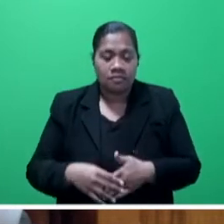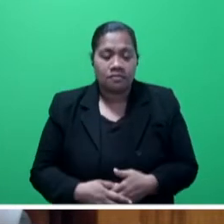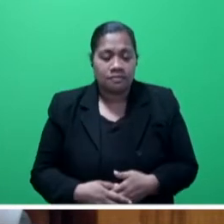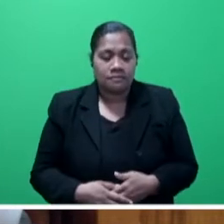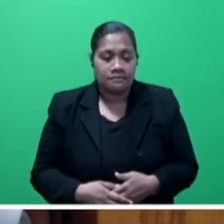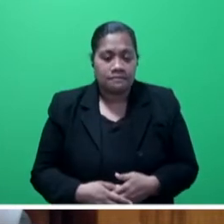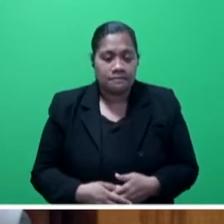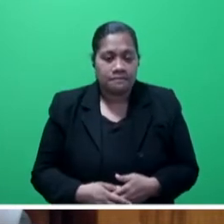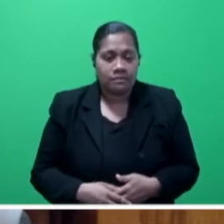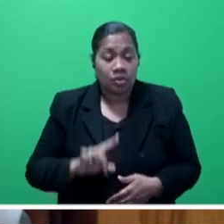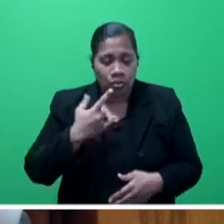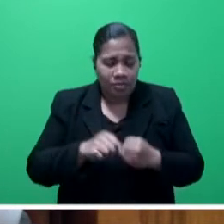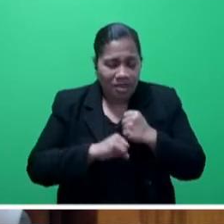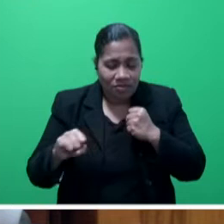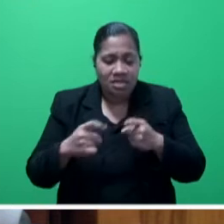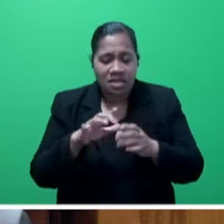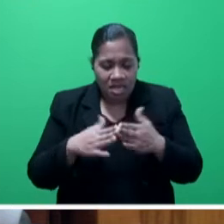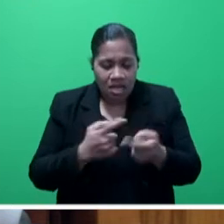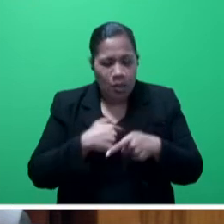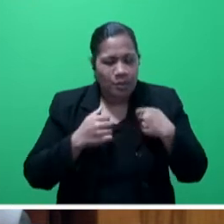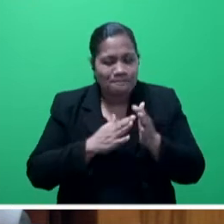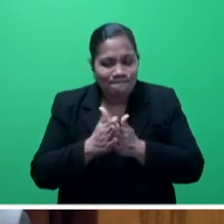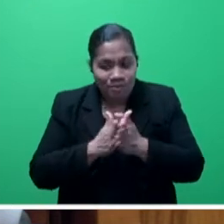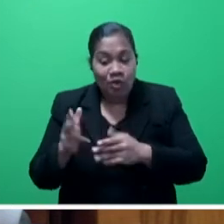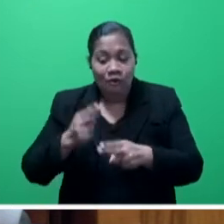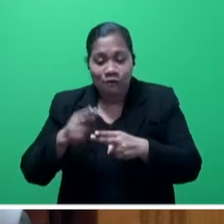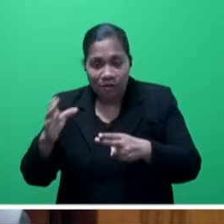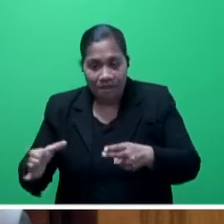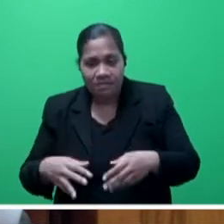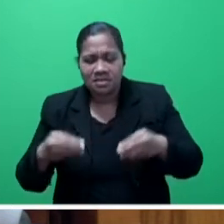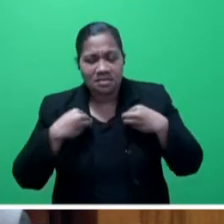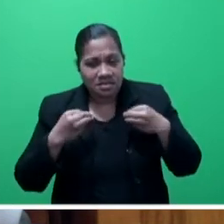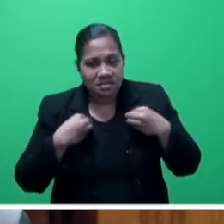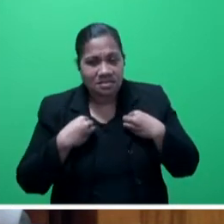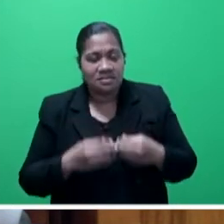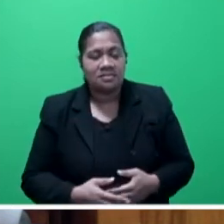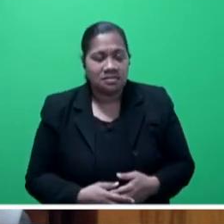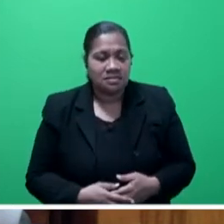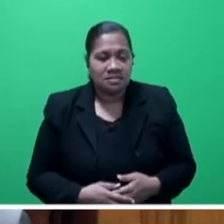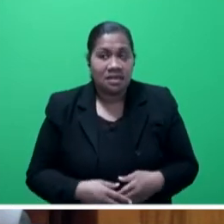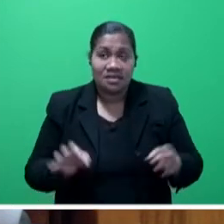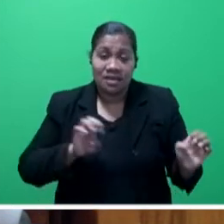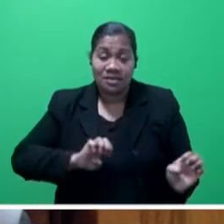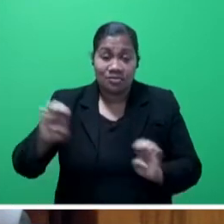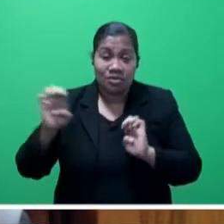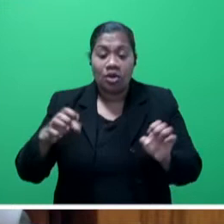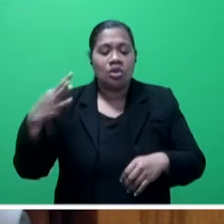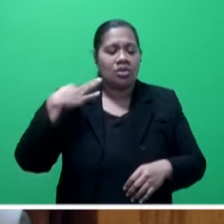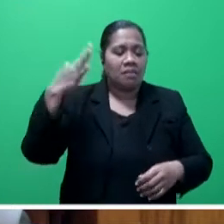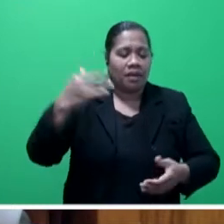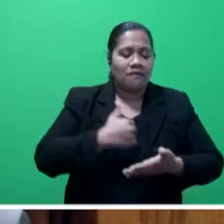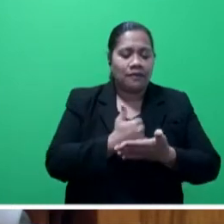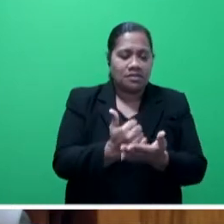be advertised, and we are looking forward to farmers and cooperatives and agro-processors and exporters to apply for assistance, Mr.